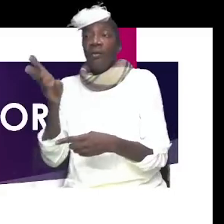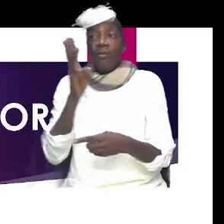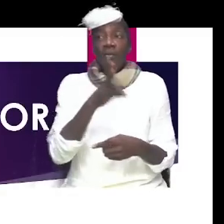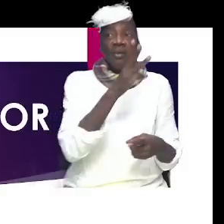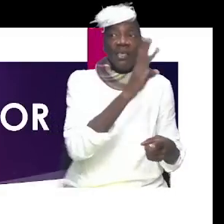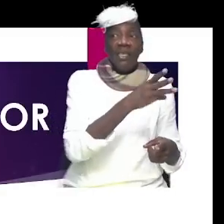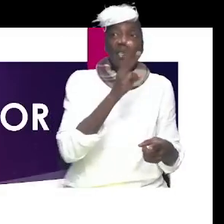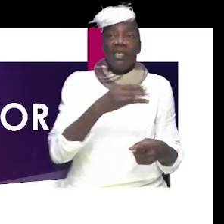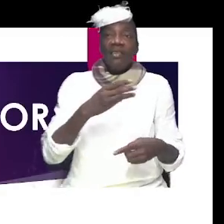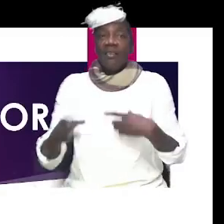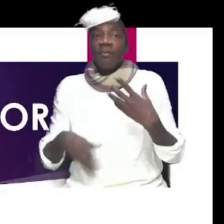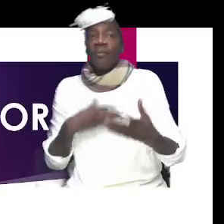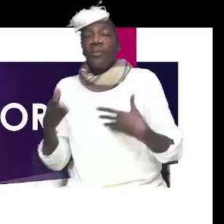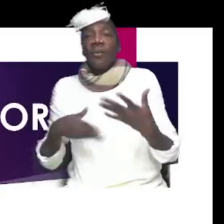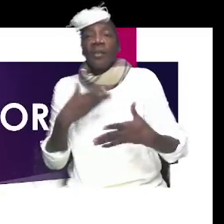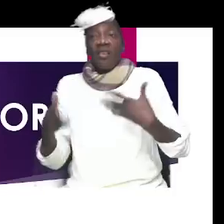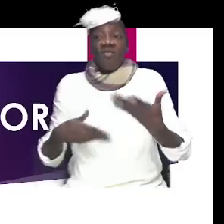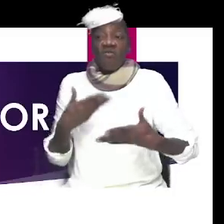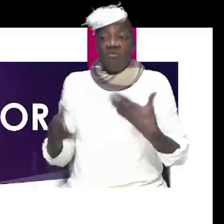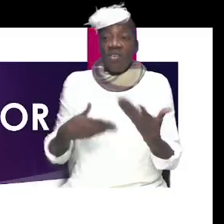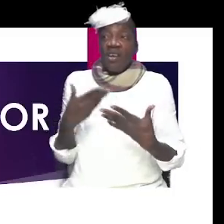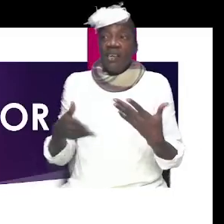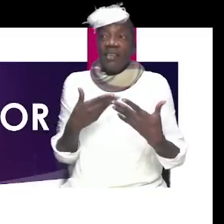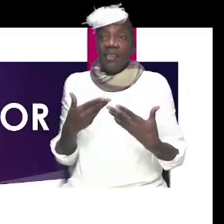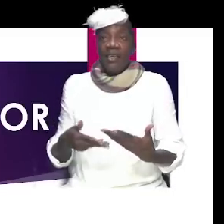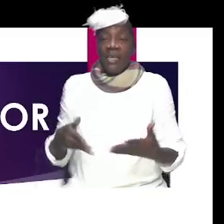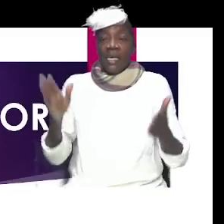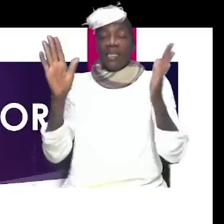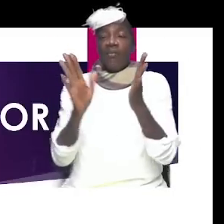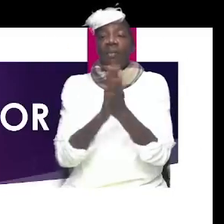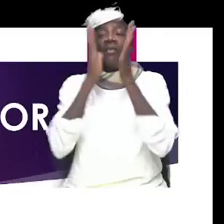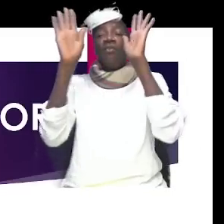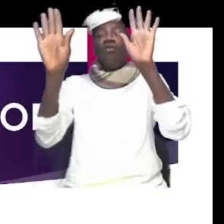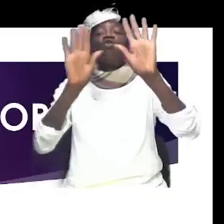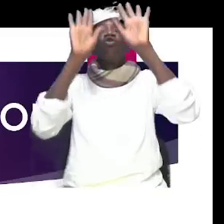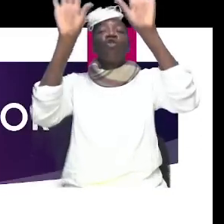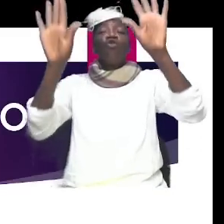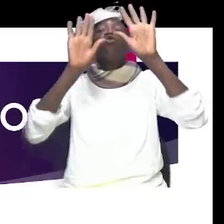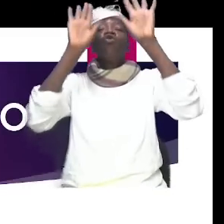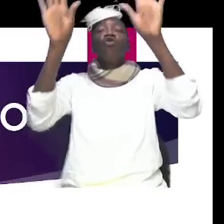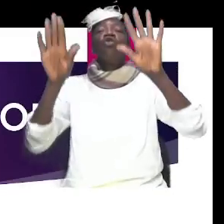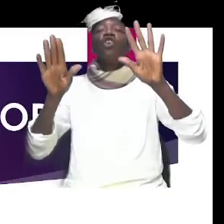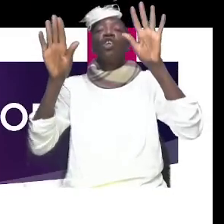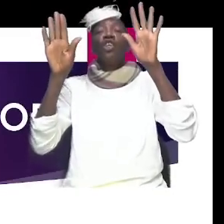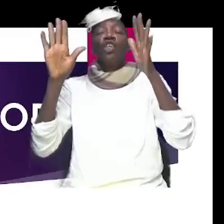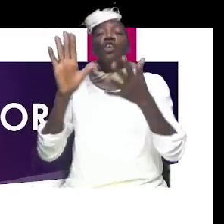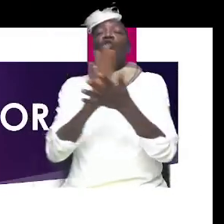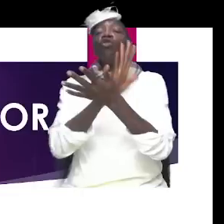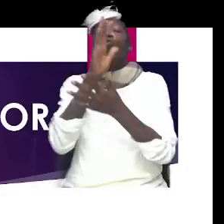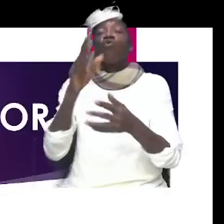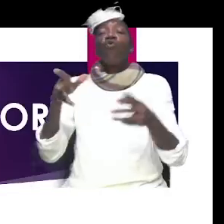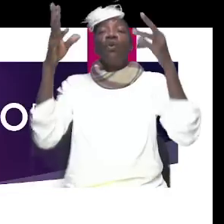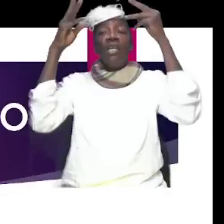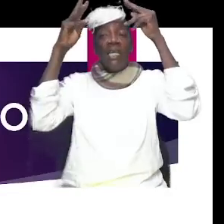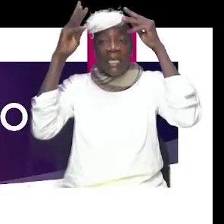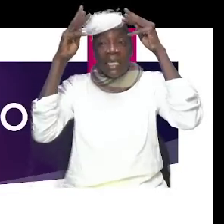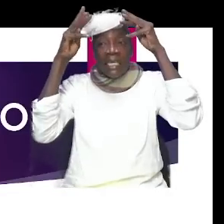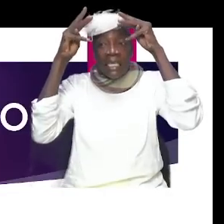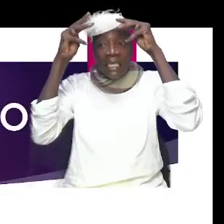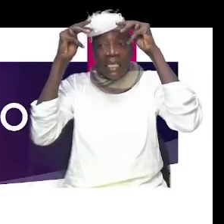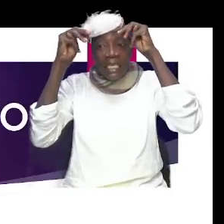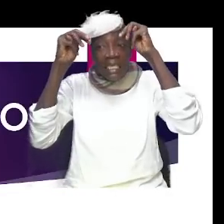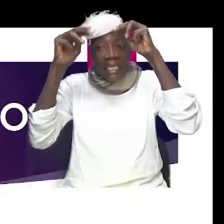great delight to be in Sunday school teaching or something for the Lord. But because of some